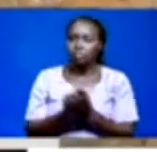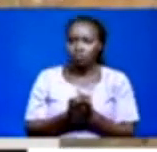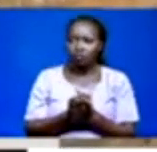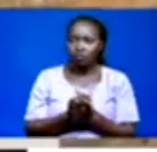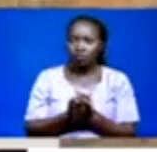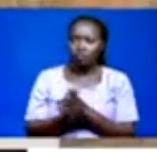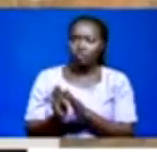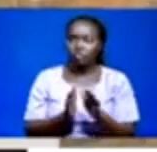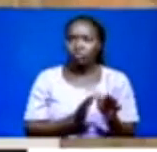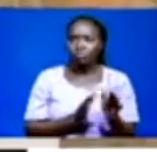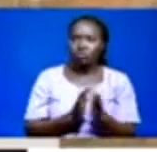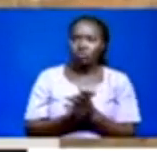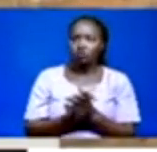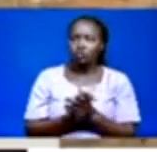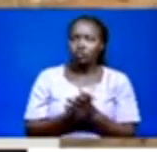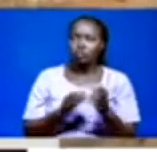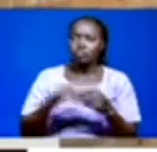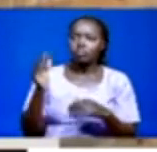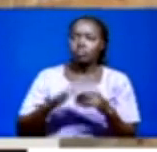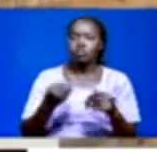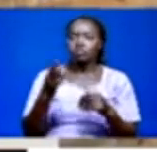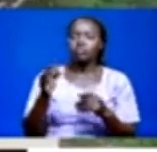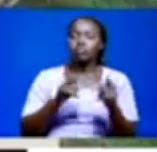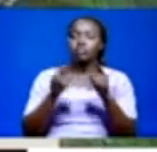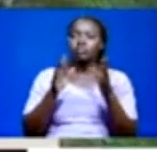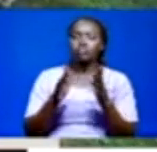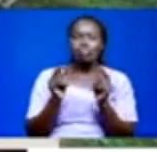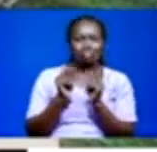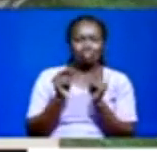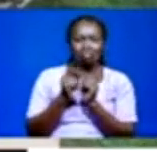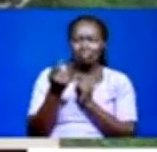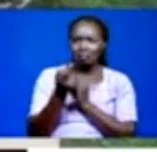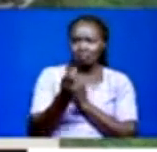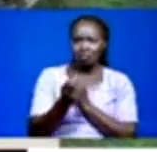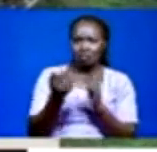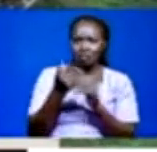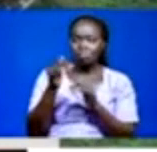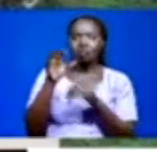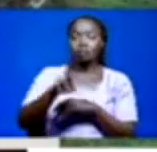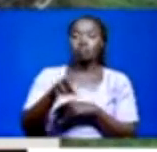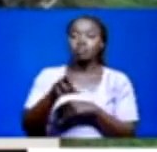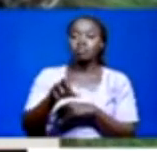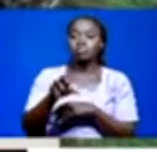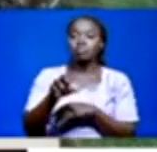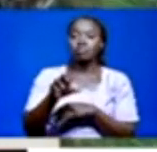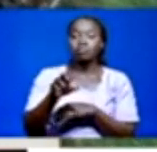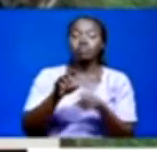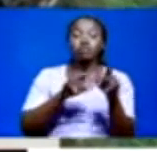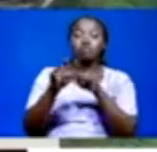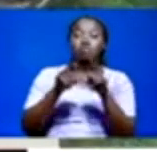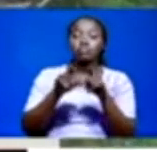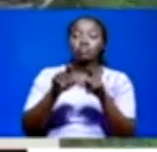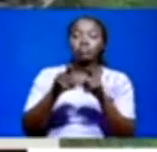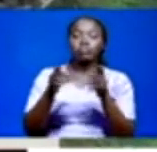Elsewhere, more than 30 passengers escaped with minor injuries after the matatu they were traveling on